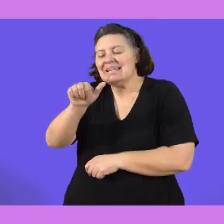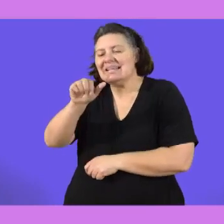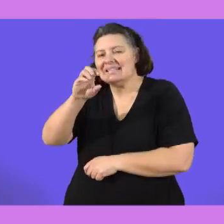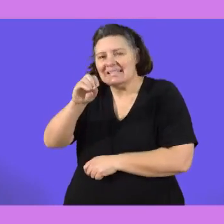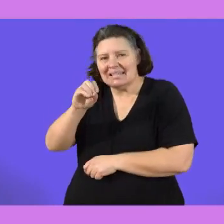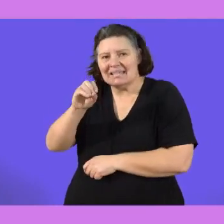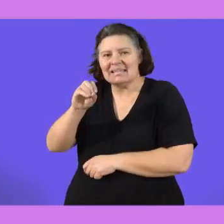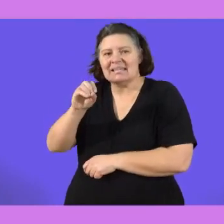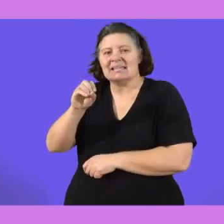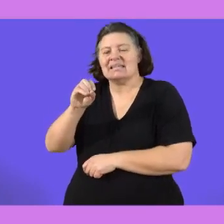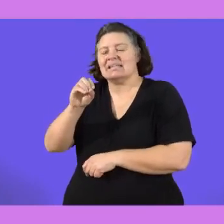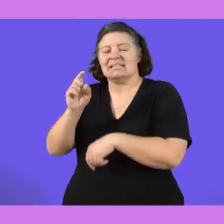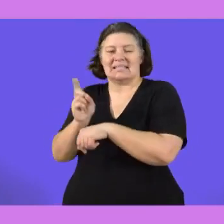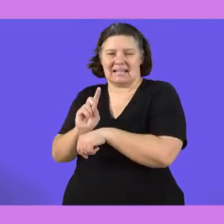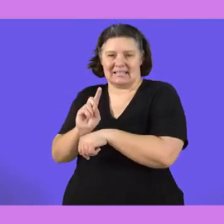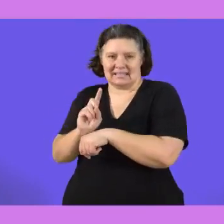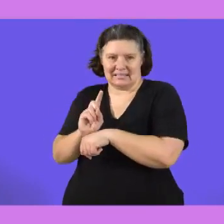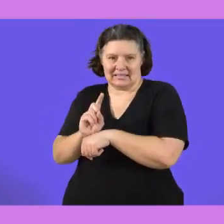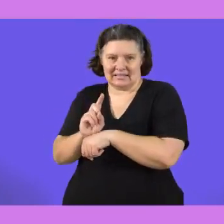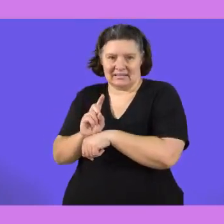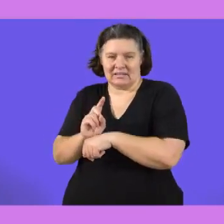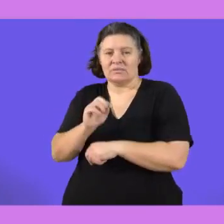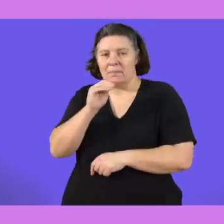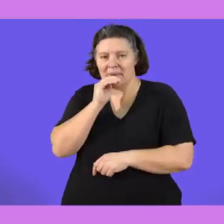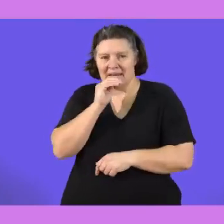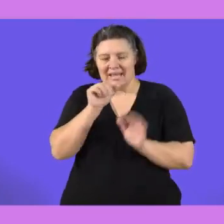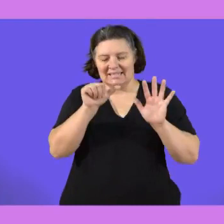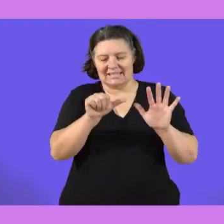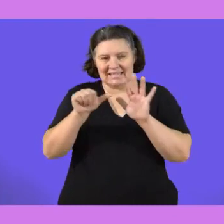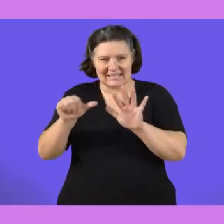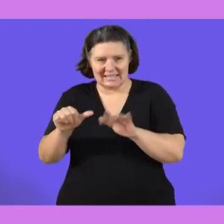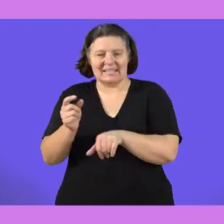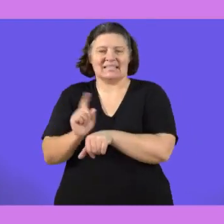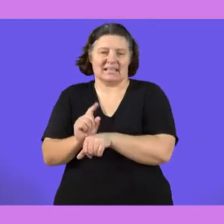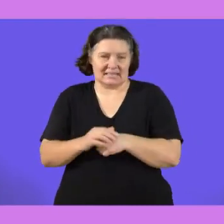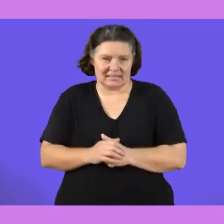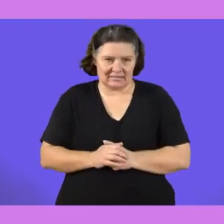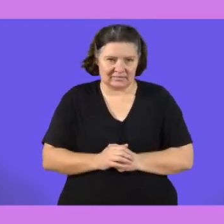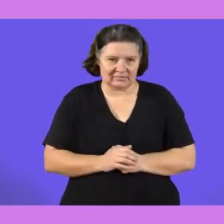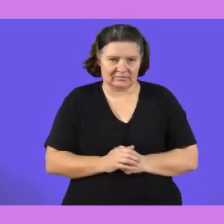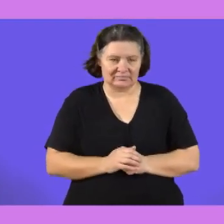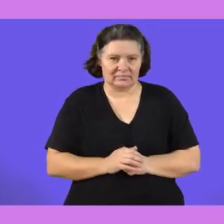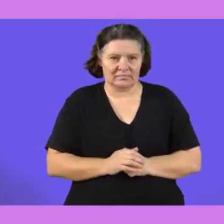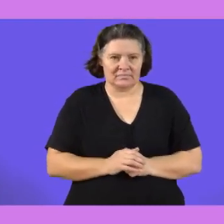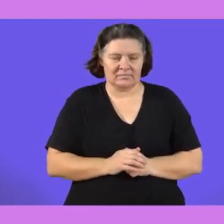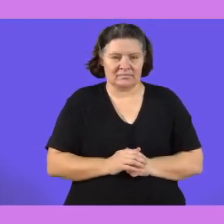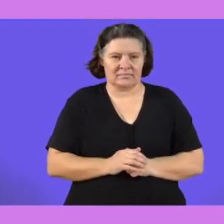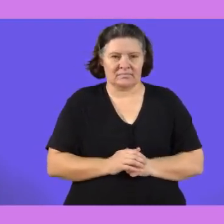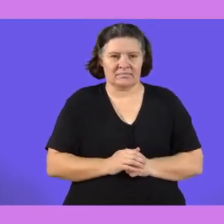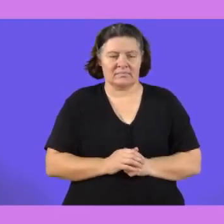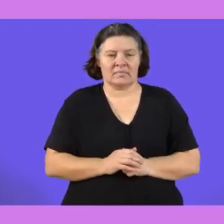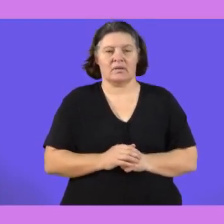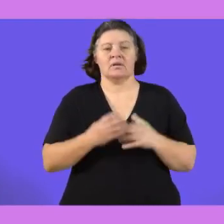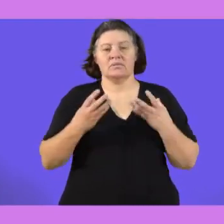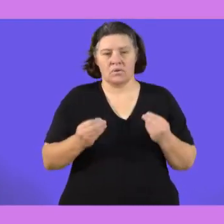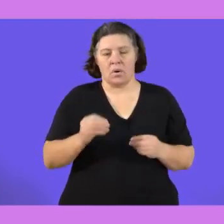I'm taking that 1 minute I convert to seconds. Remember, your units must be the same. So therefore, I'll have now 66